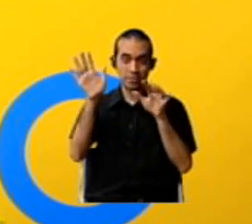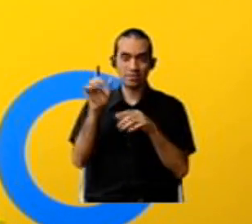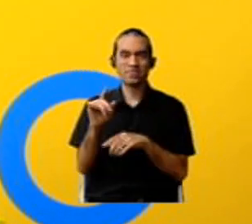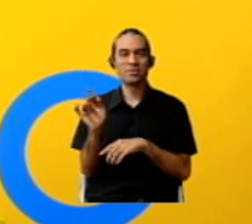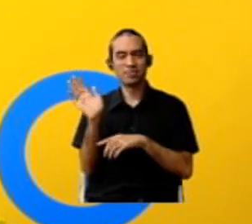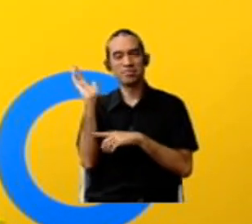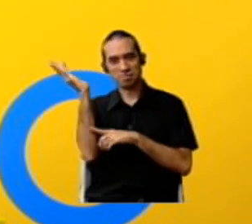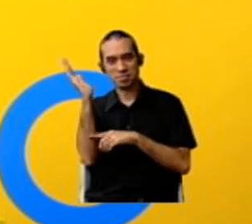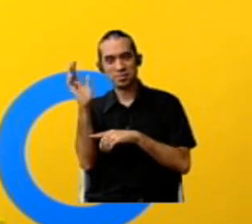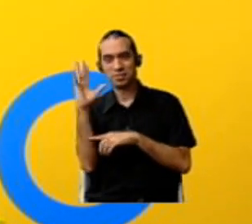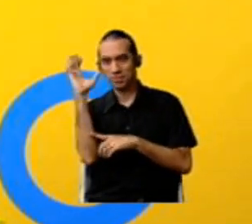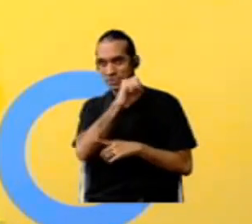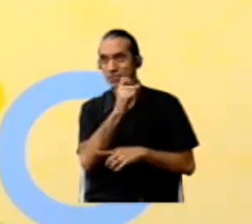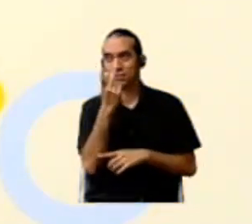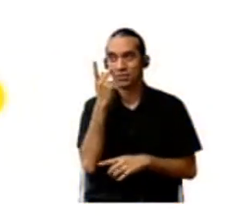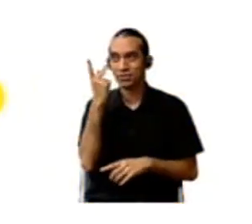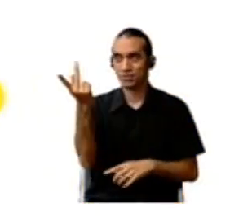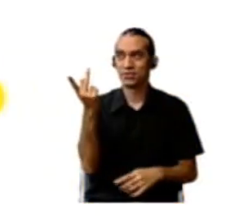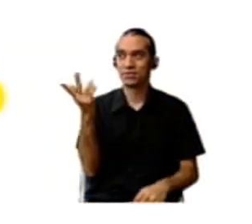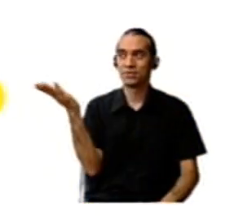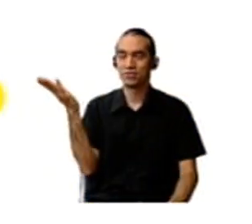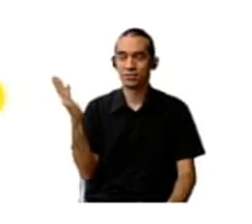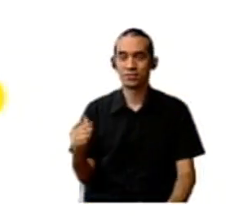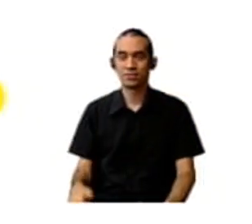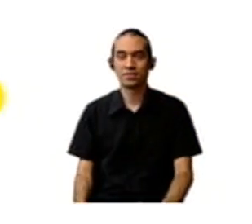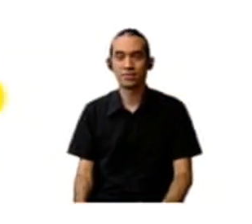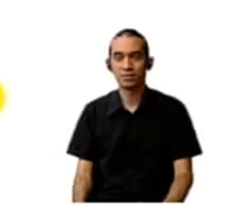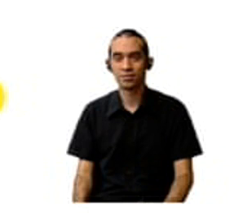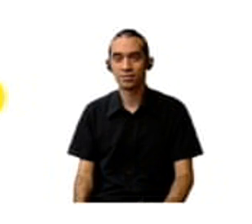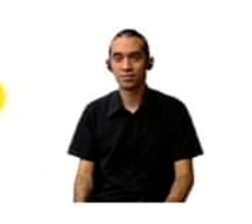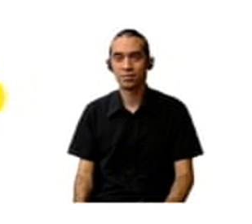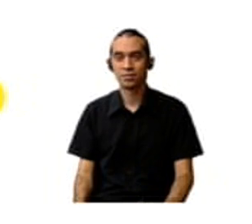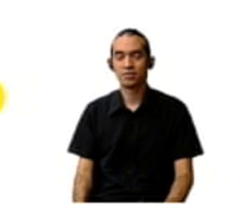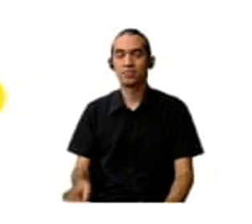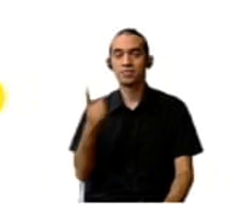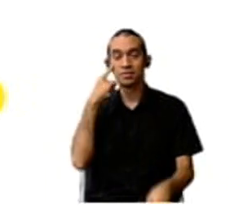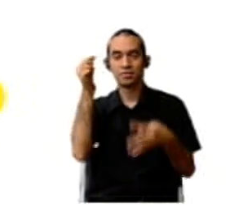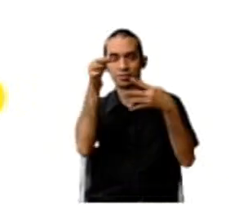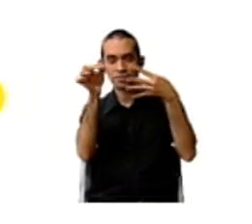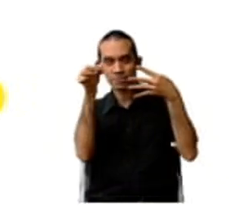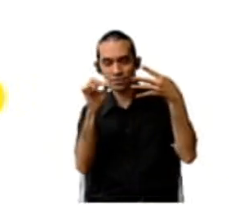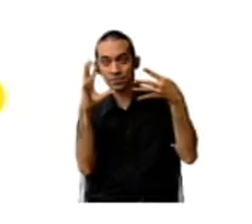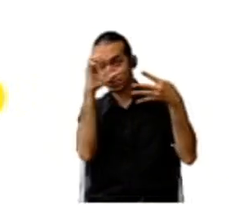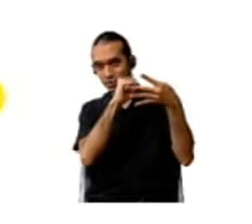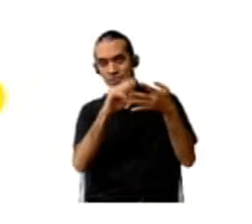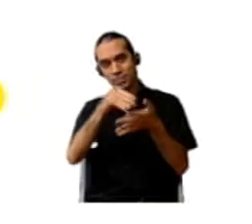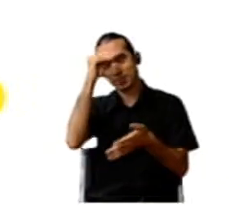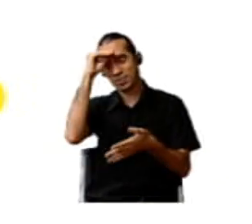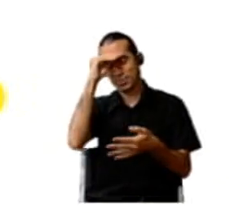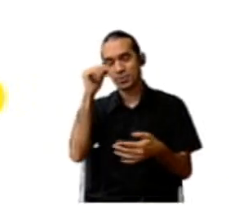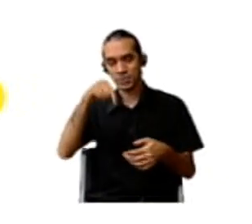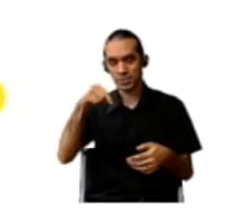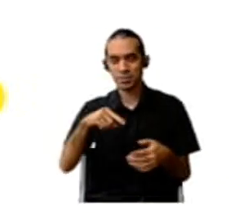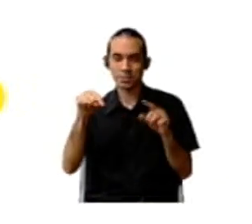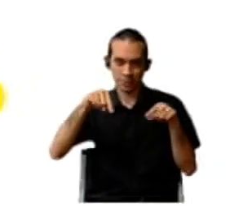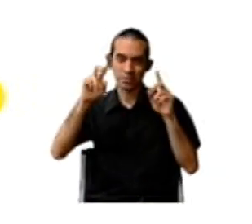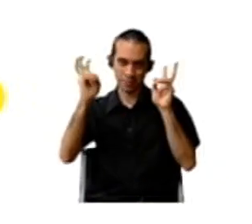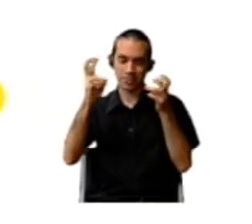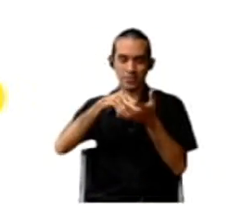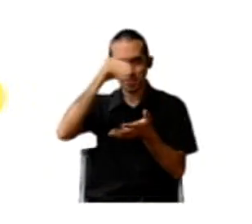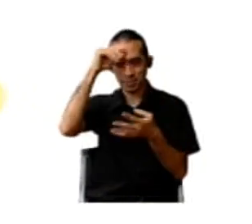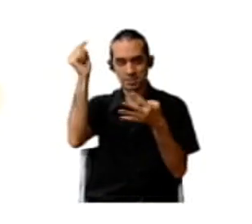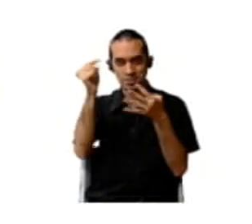presentation, take a look. Take a look, Charlie, about the indicators for today, okay? Lo que aprendimos